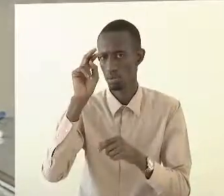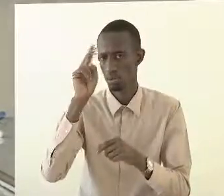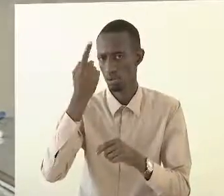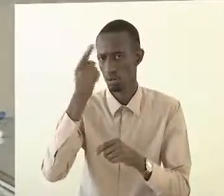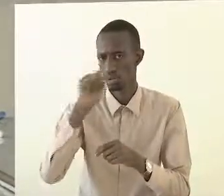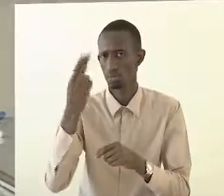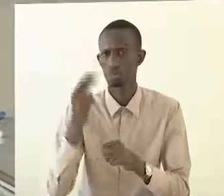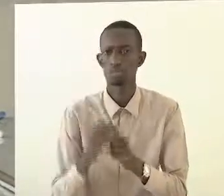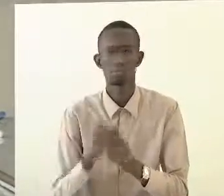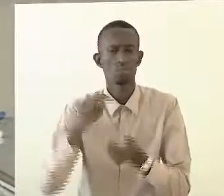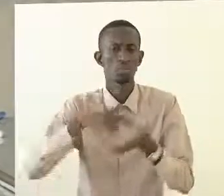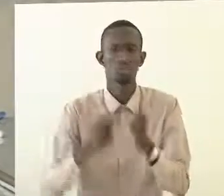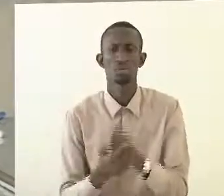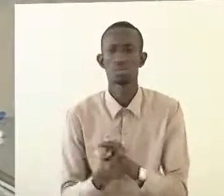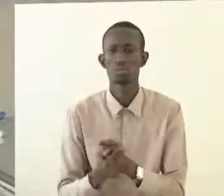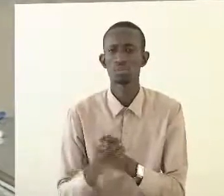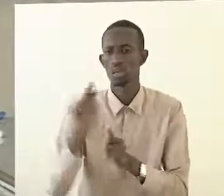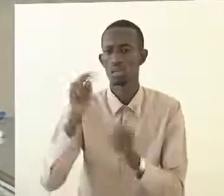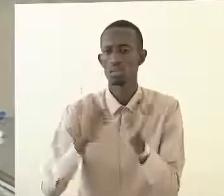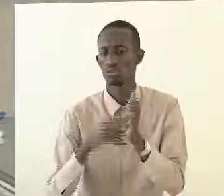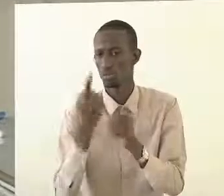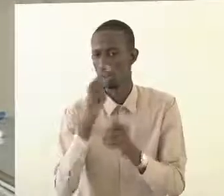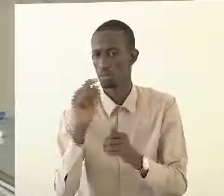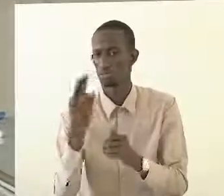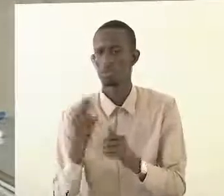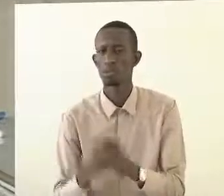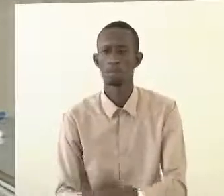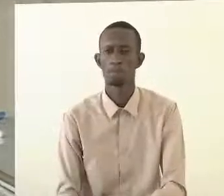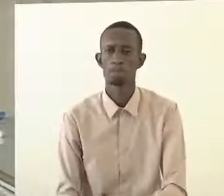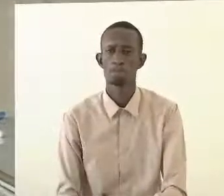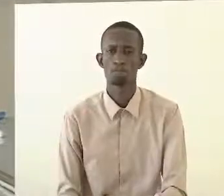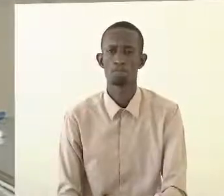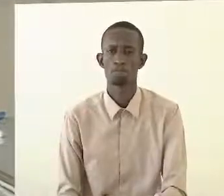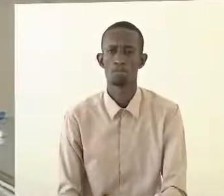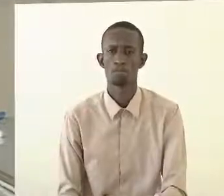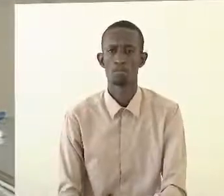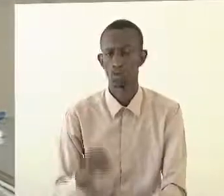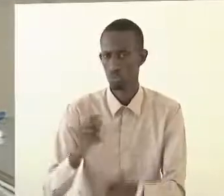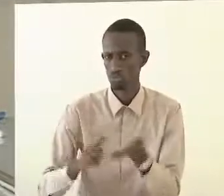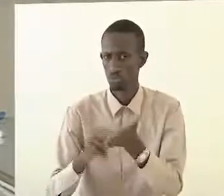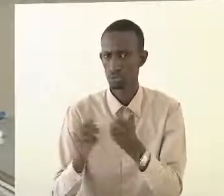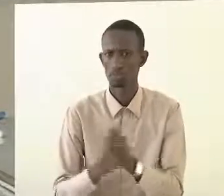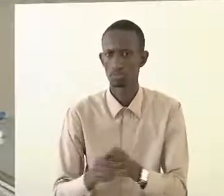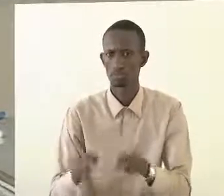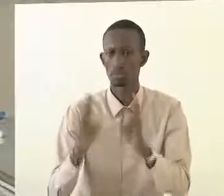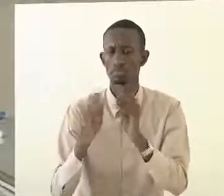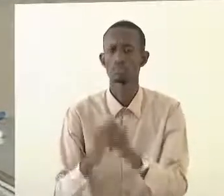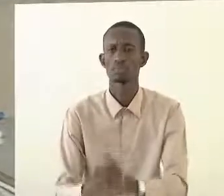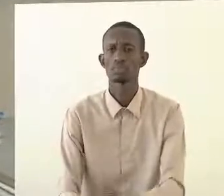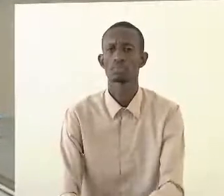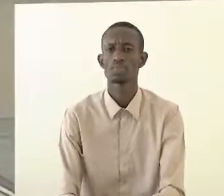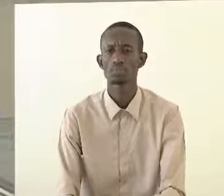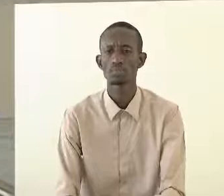equal to a half. So applying the method, we let